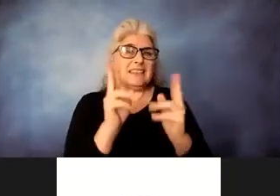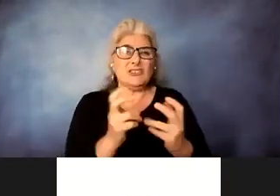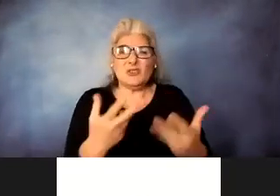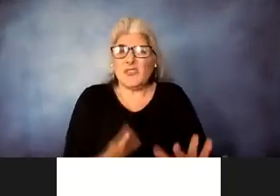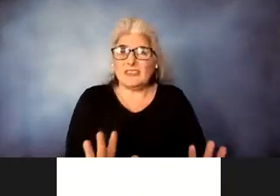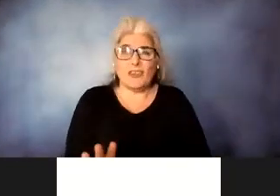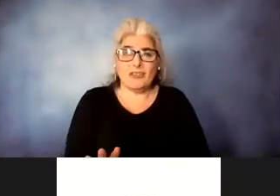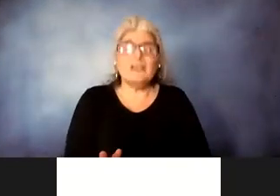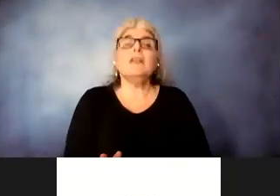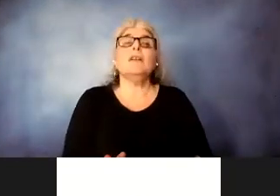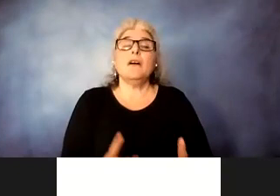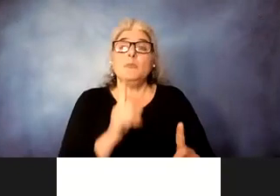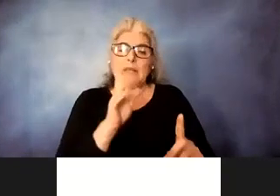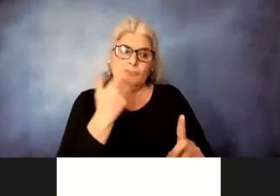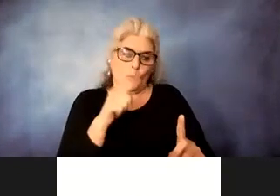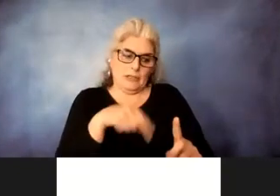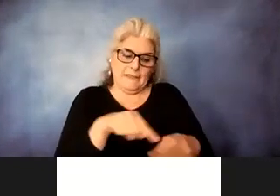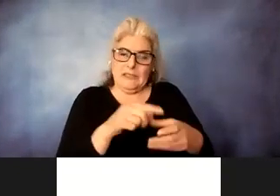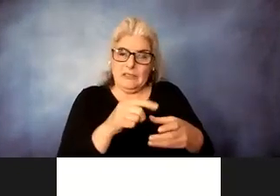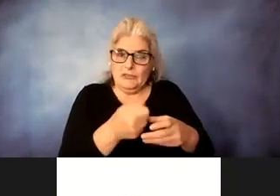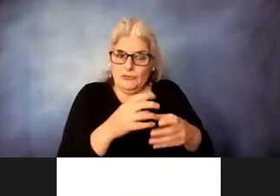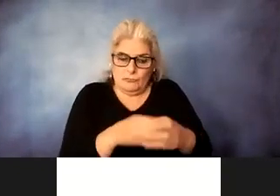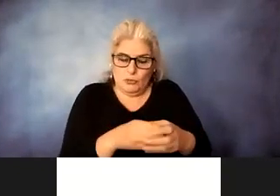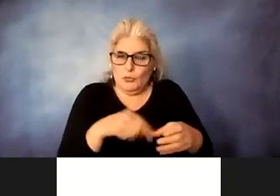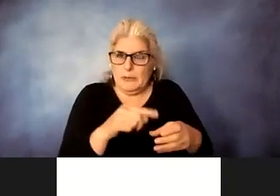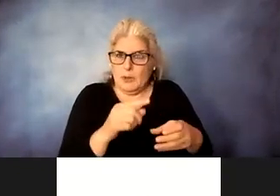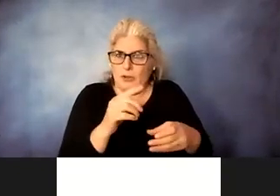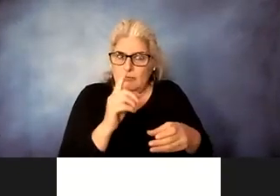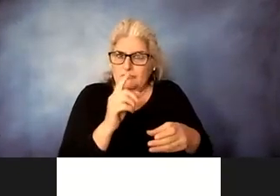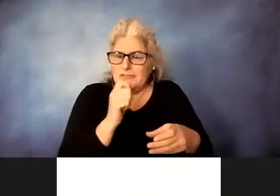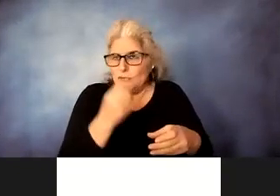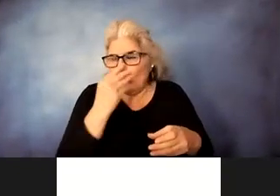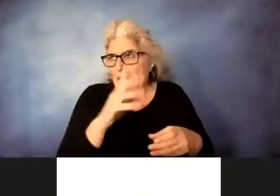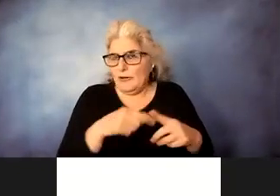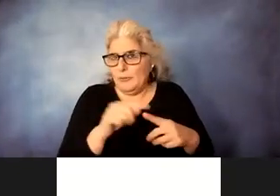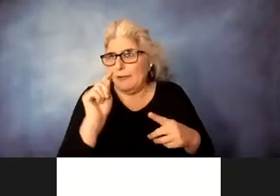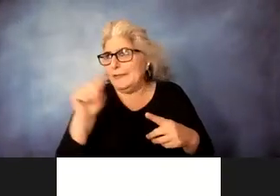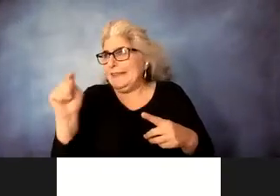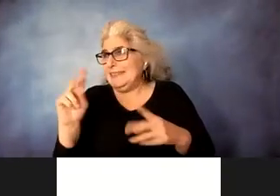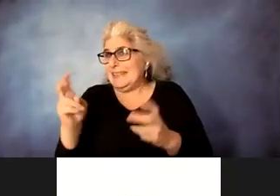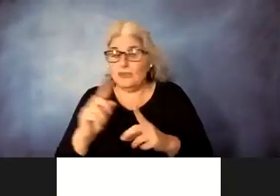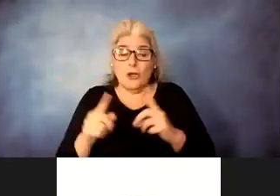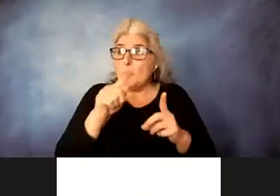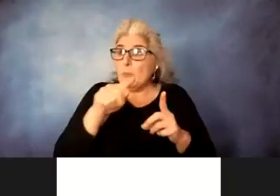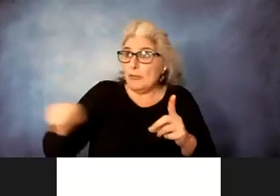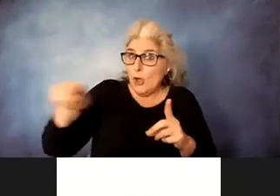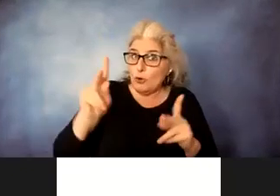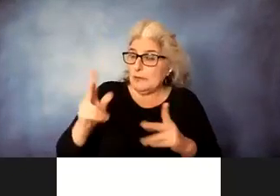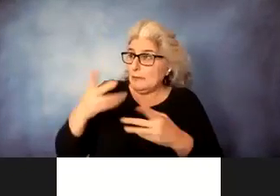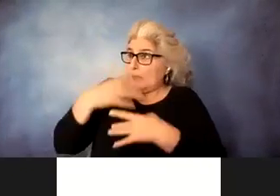by issues that their base cares about, but issues that, you know, slightly outside of their base, they're outside of their target audience appeal